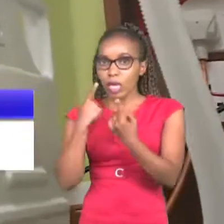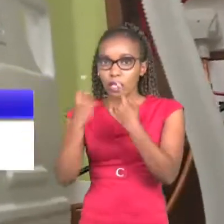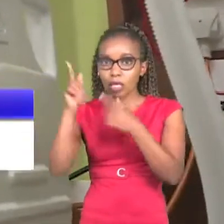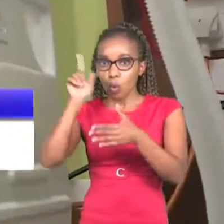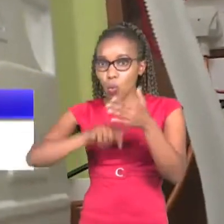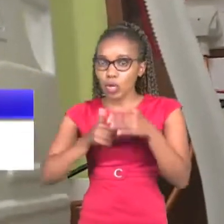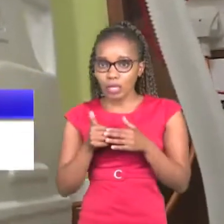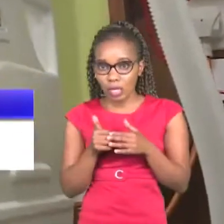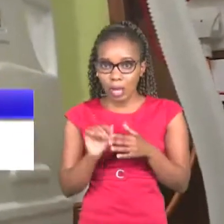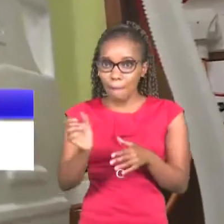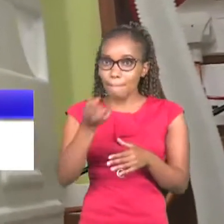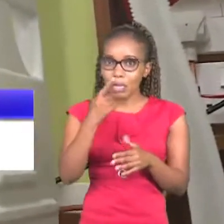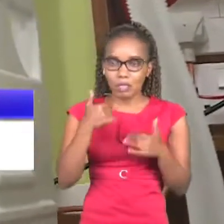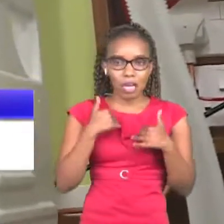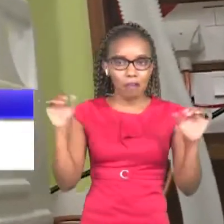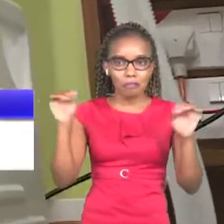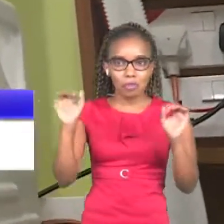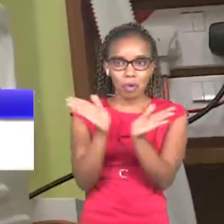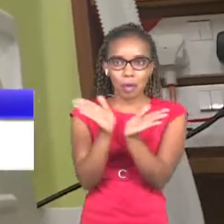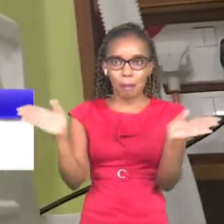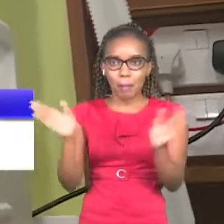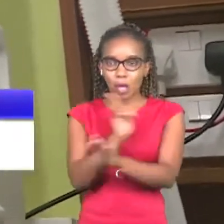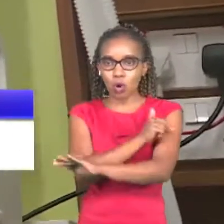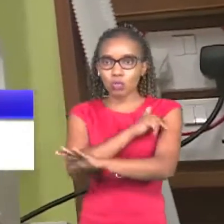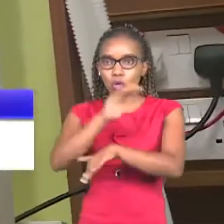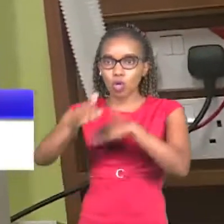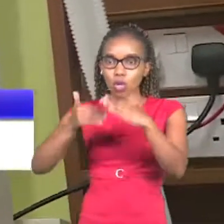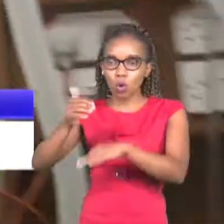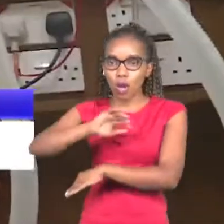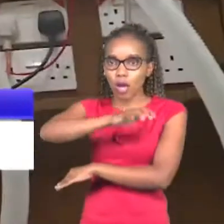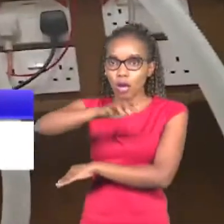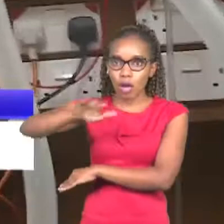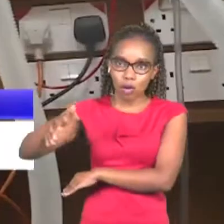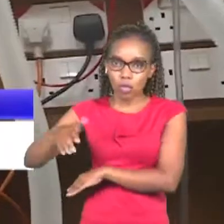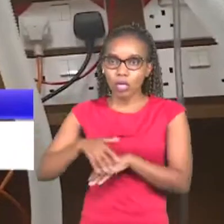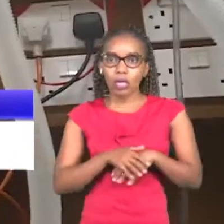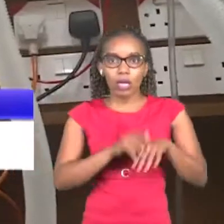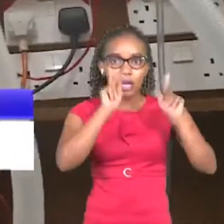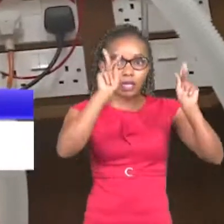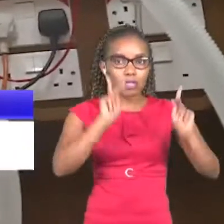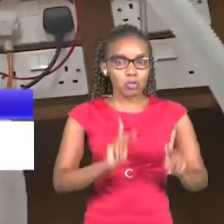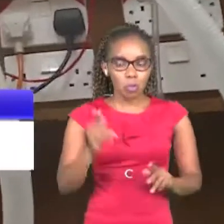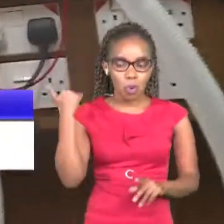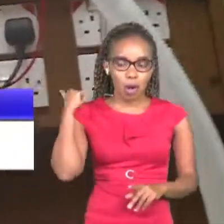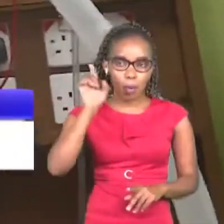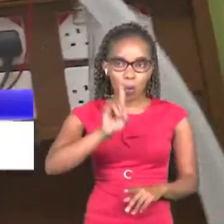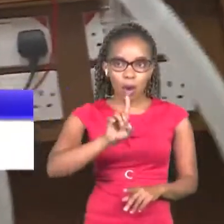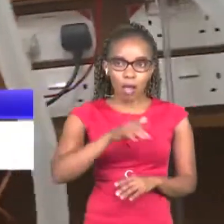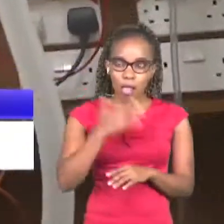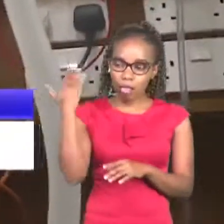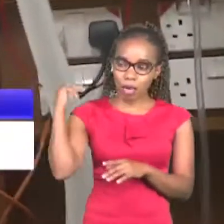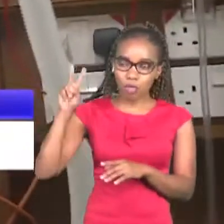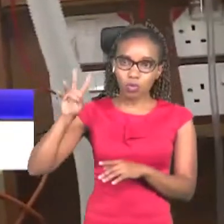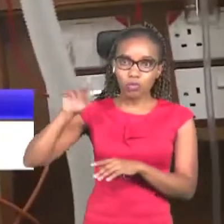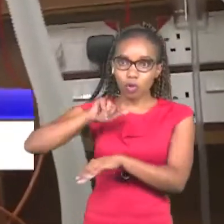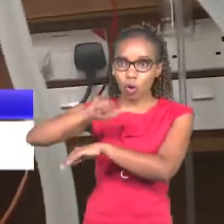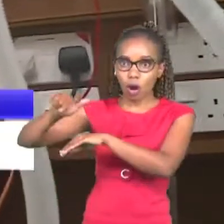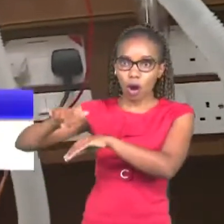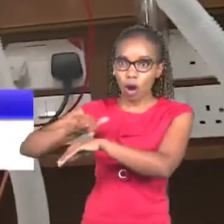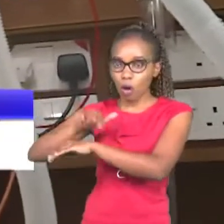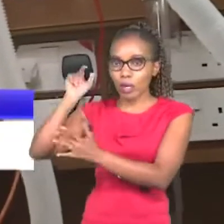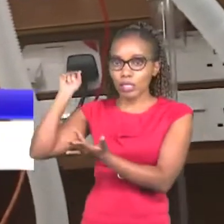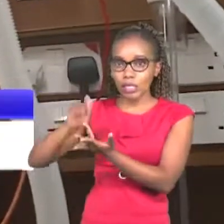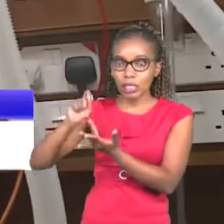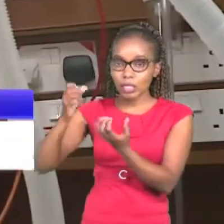of drugs in the public hospitals in all counties, Kisumu leading. In the last 24 hours, a sample test